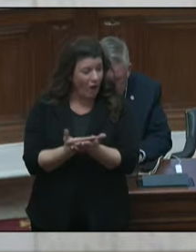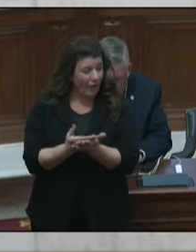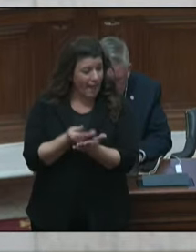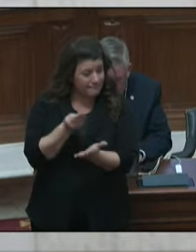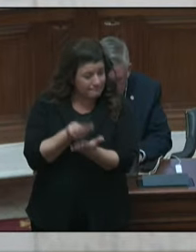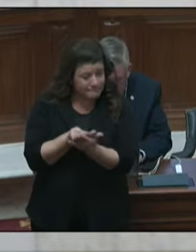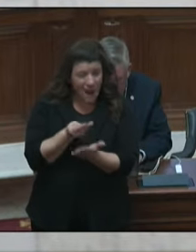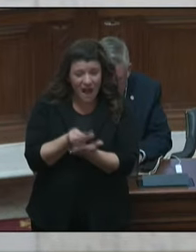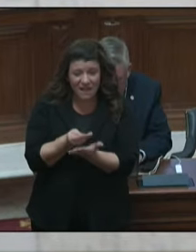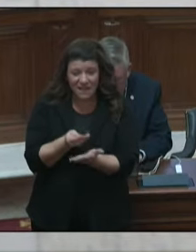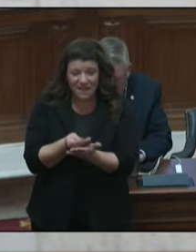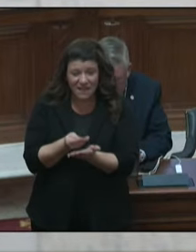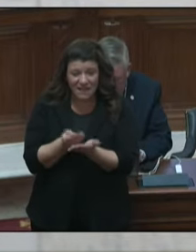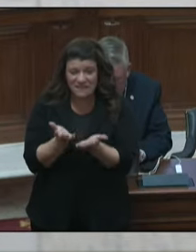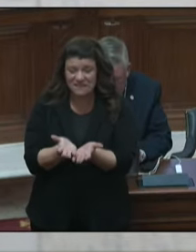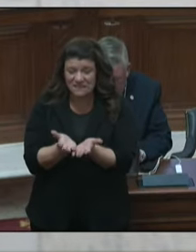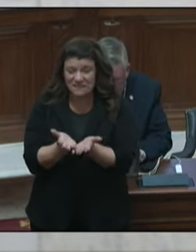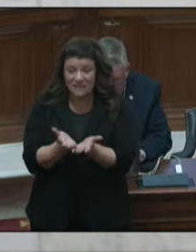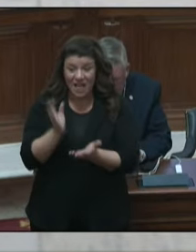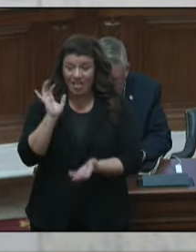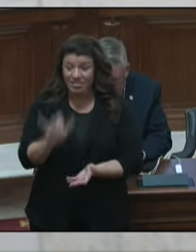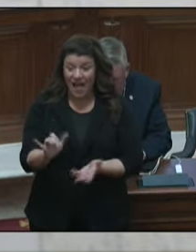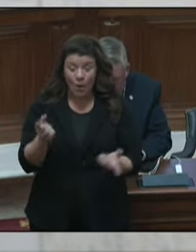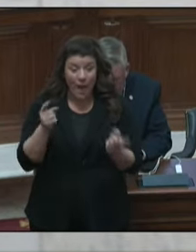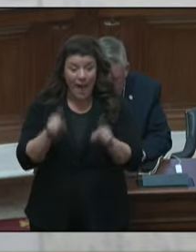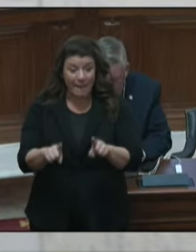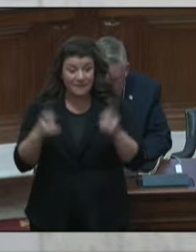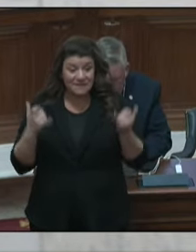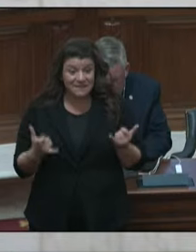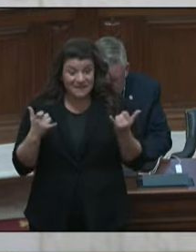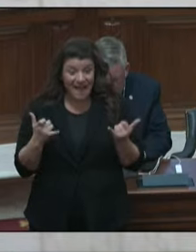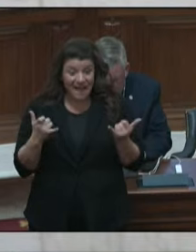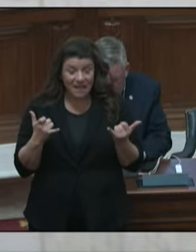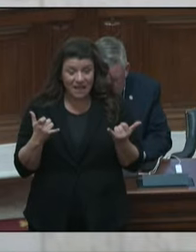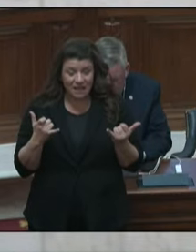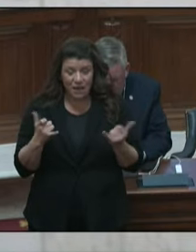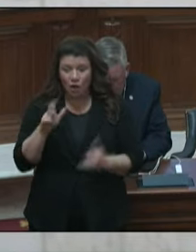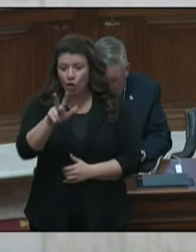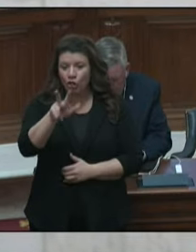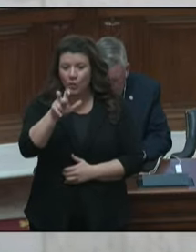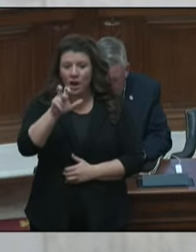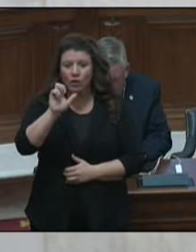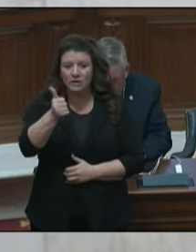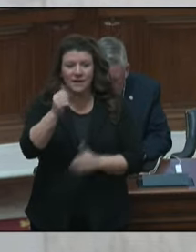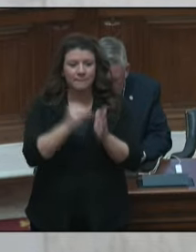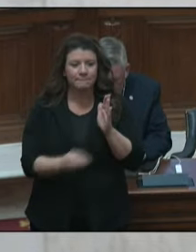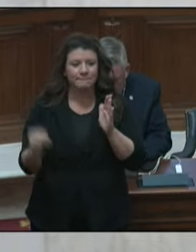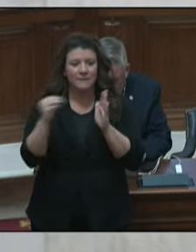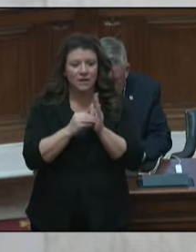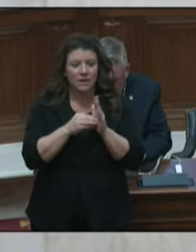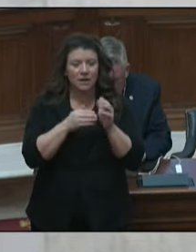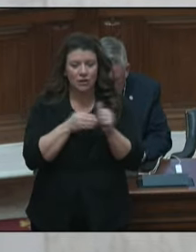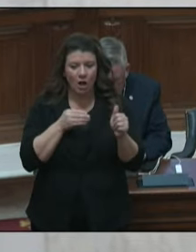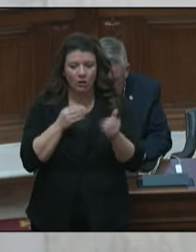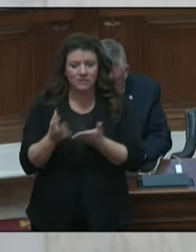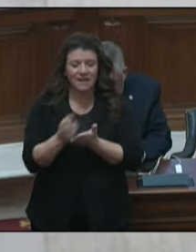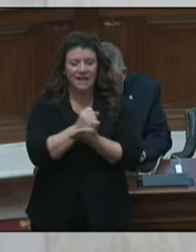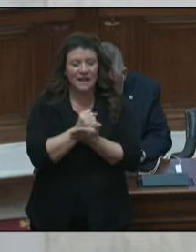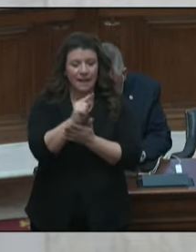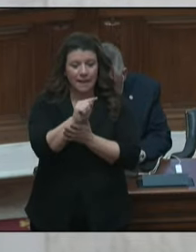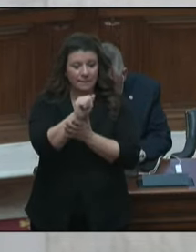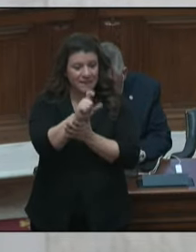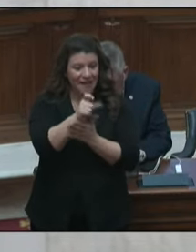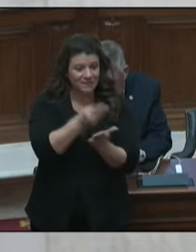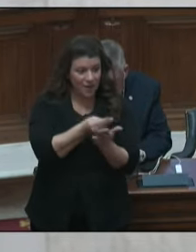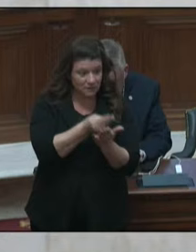money. Where this leaves us today is with $310 million in the income tax